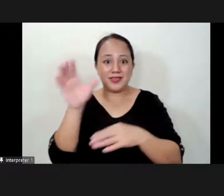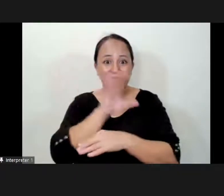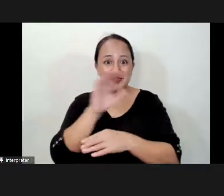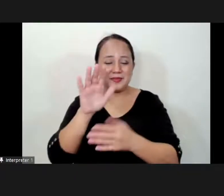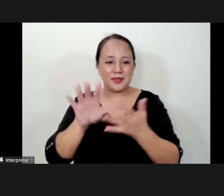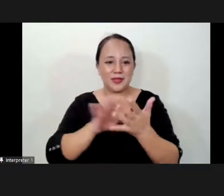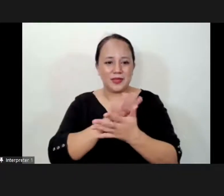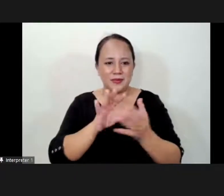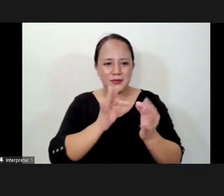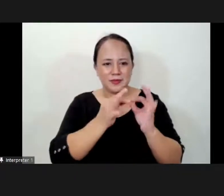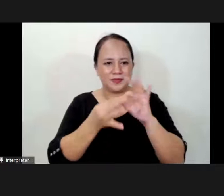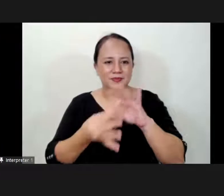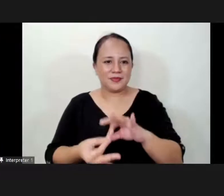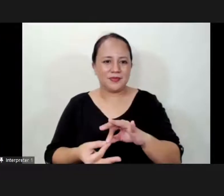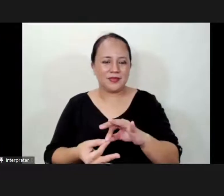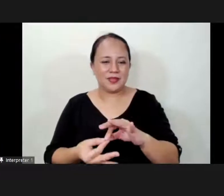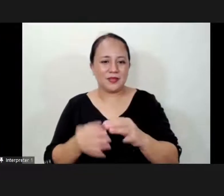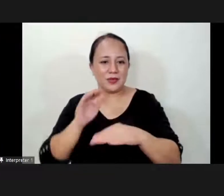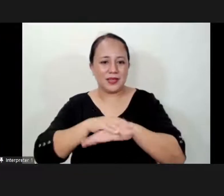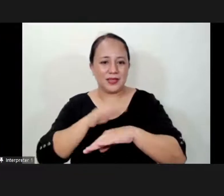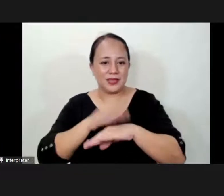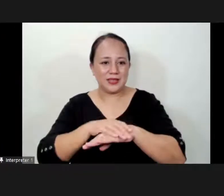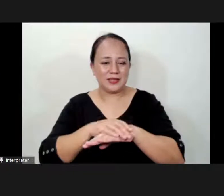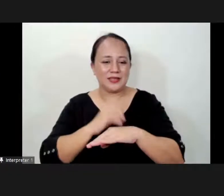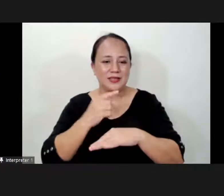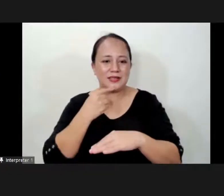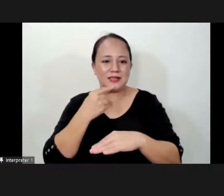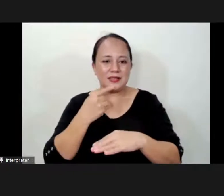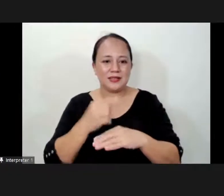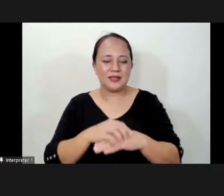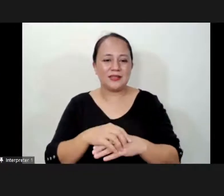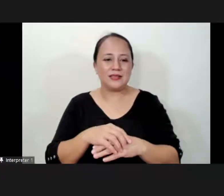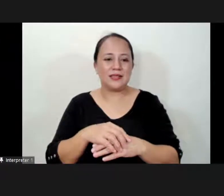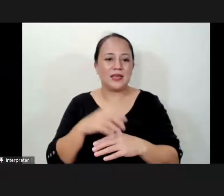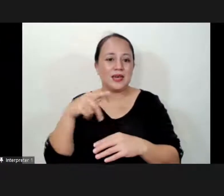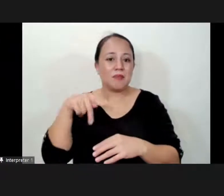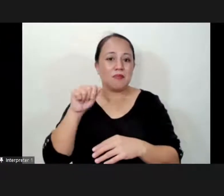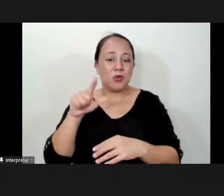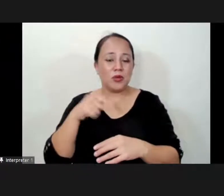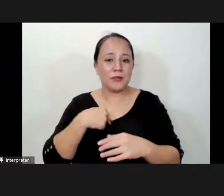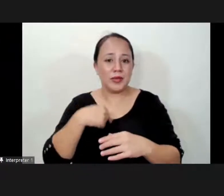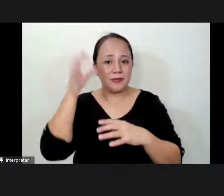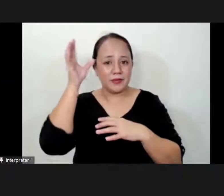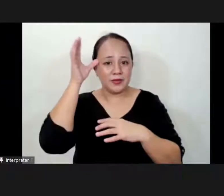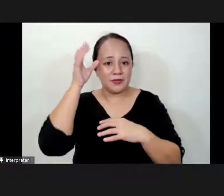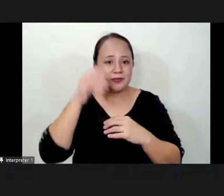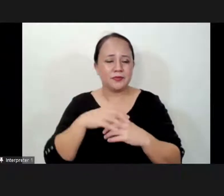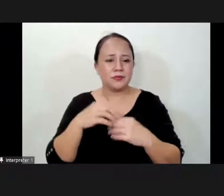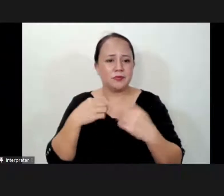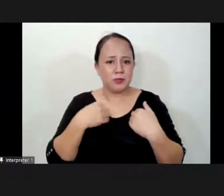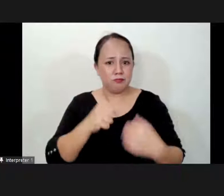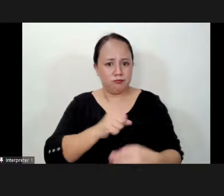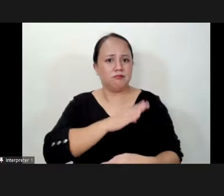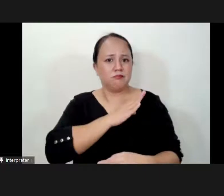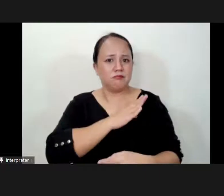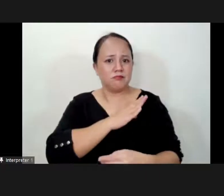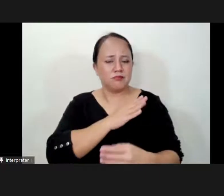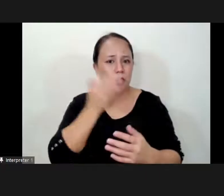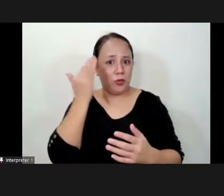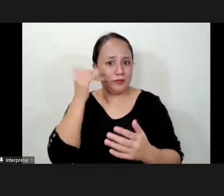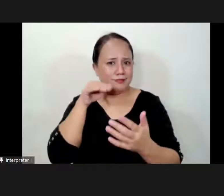I translated it to English. And it basically said, "Dear Tito Paul, I have cancer, but I have to be brave to fight